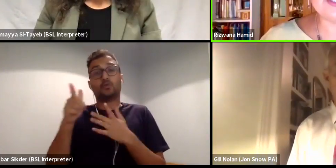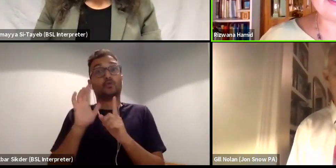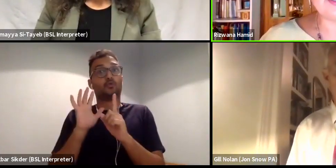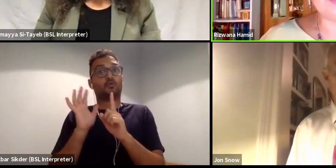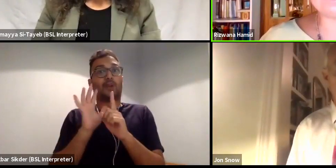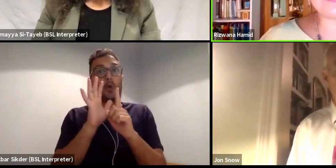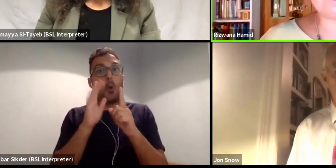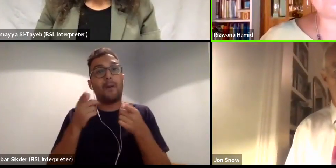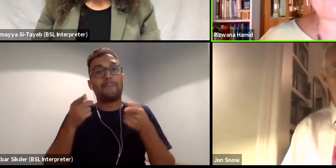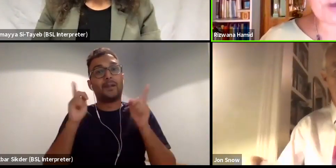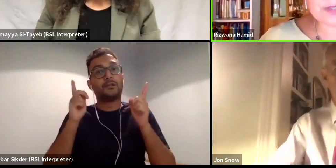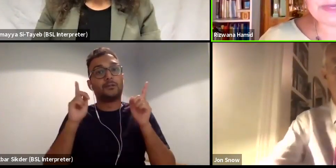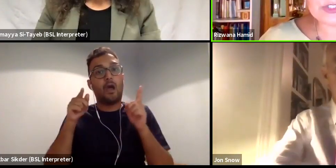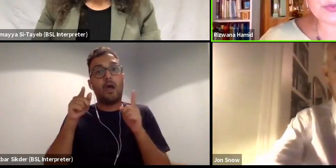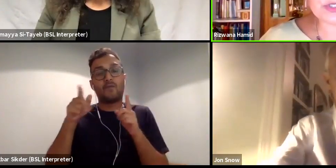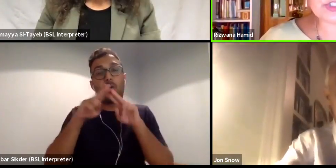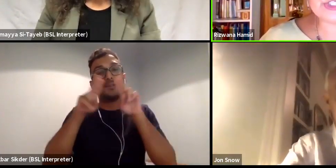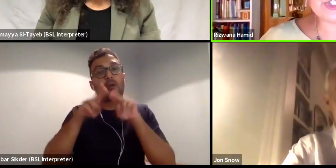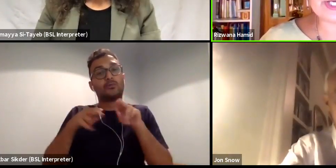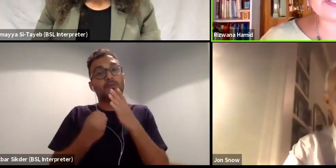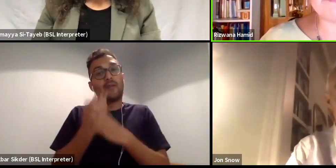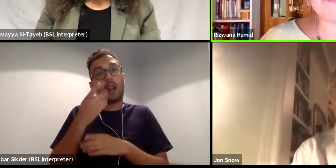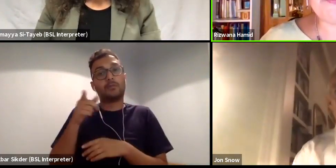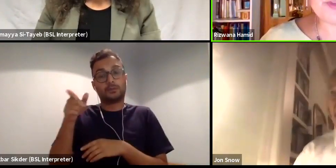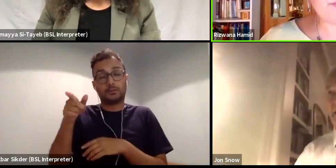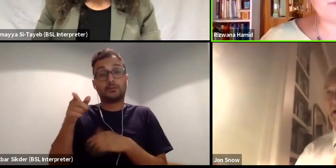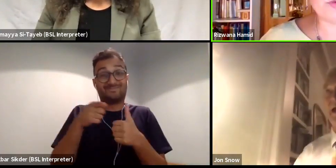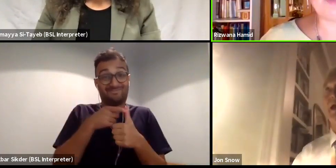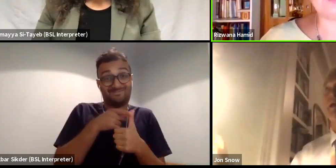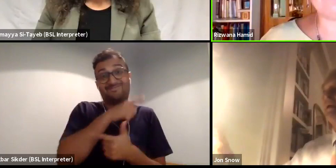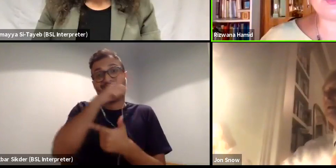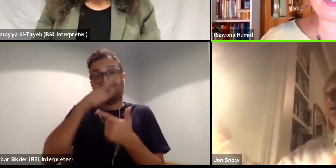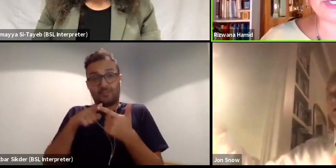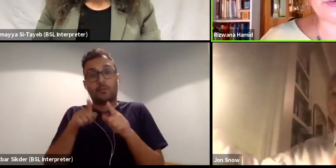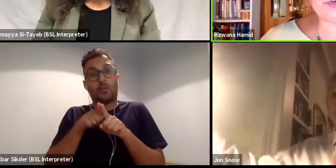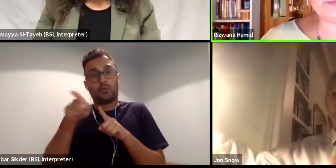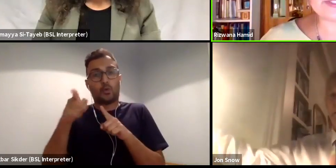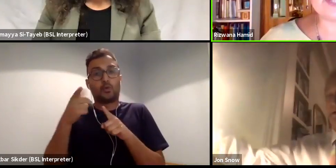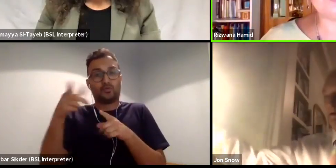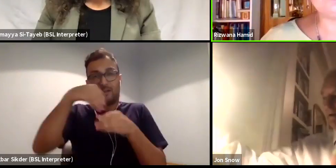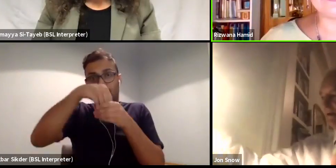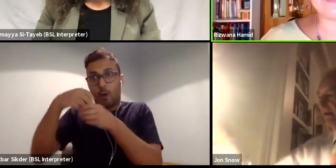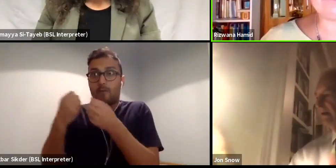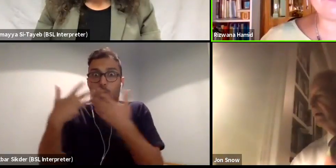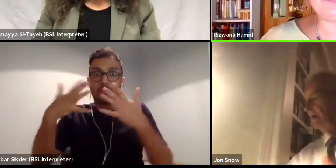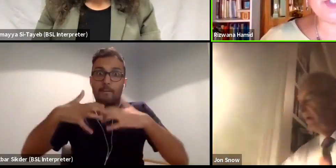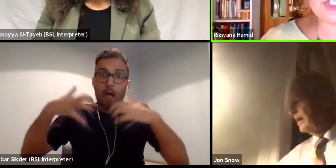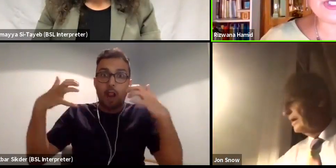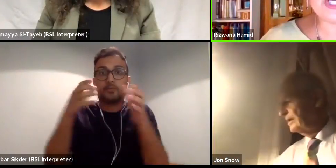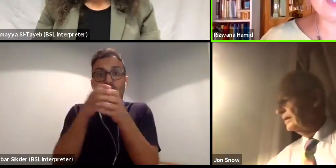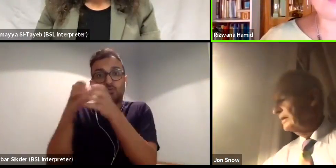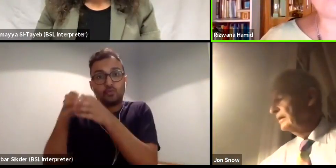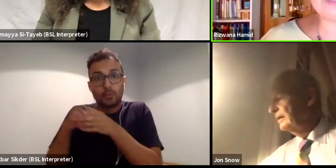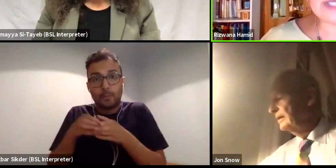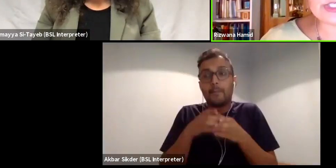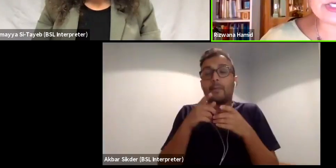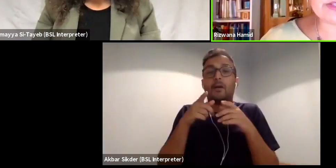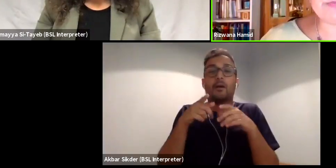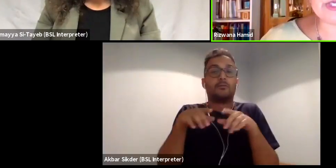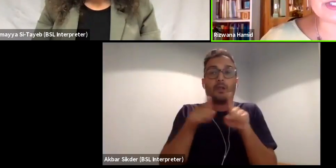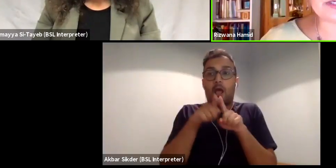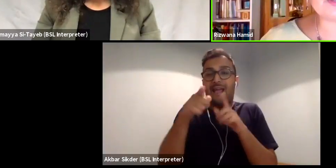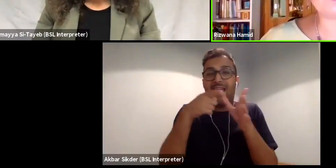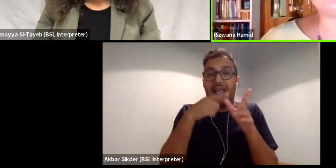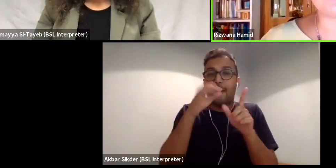Development. Alongside her frontbench work, she chairs a number of all parliamentary groups, including the APPG on religion